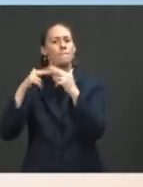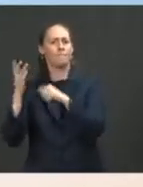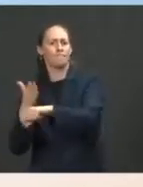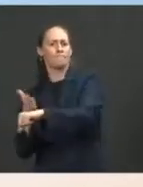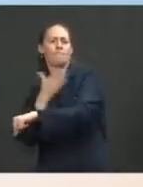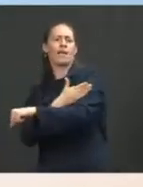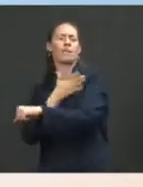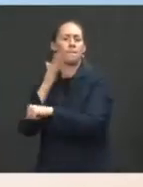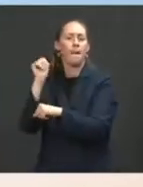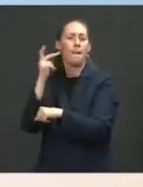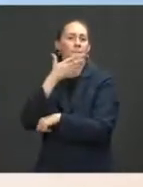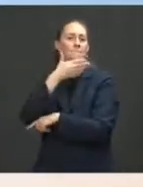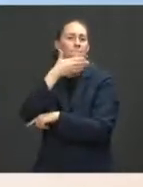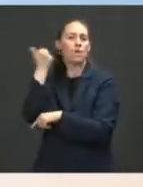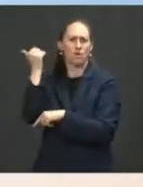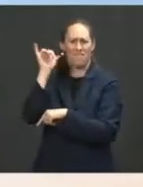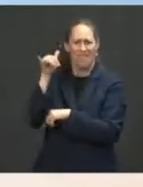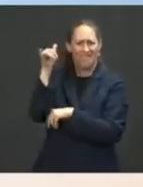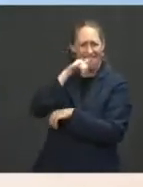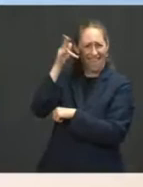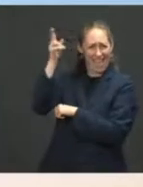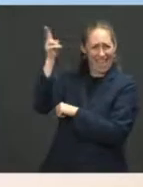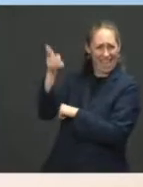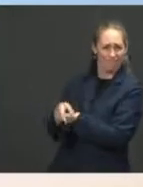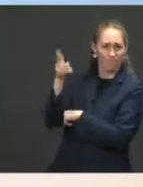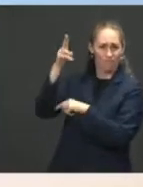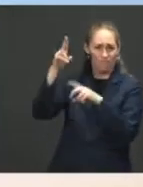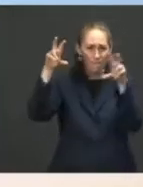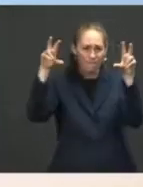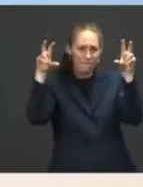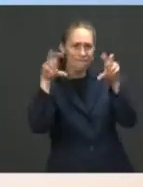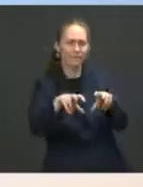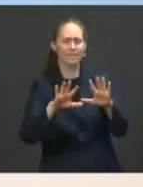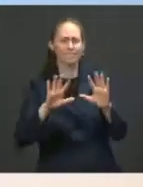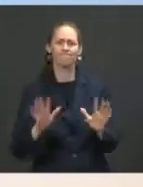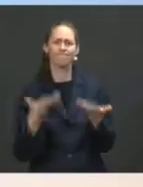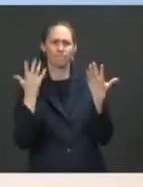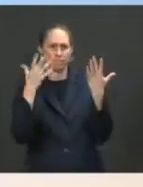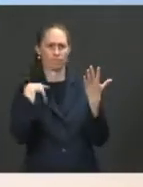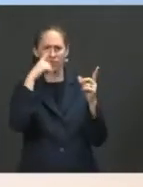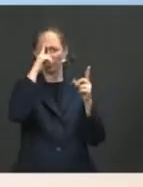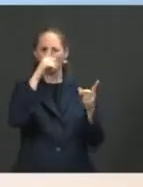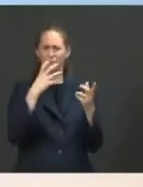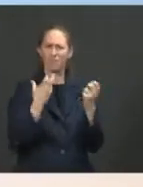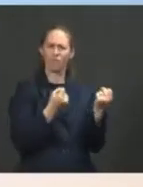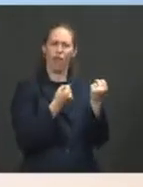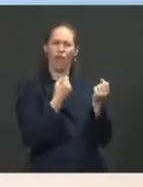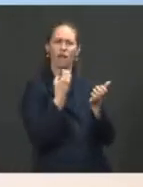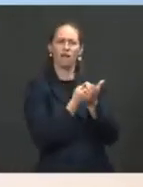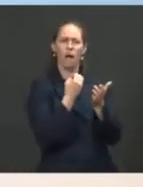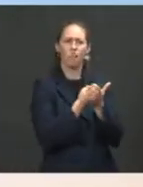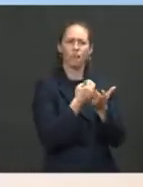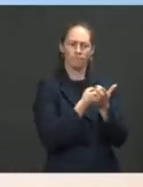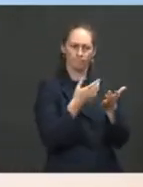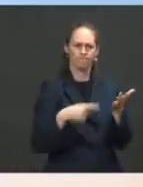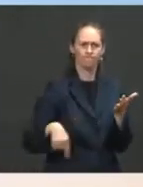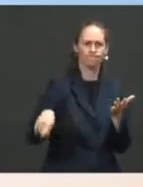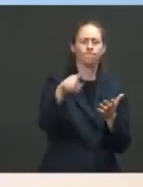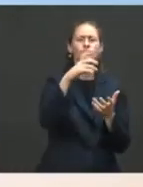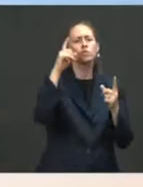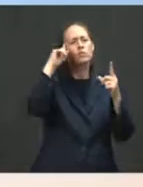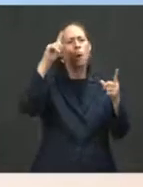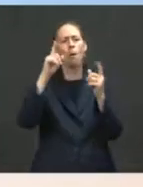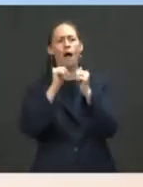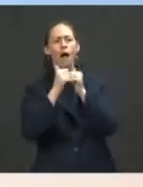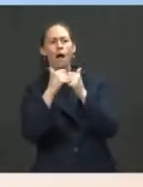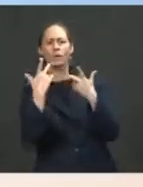these historic investments are vital for the strength of our economy and the financial well-being of middle-class families, writing, quote,